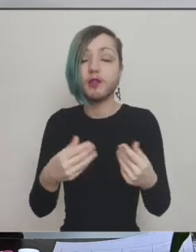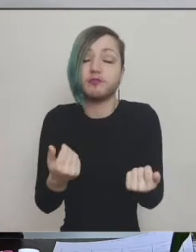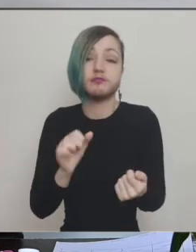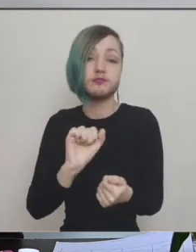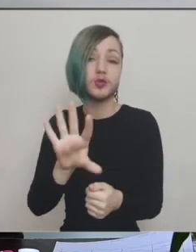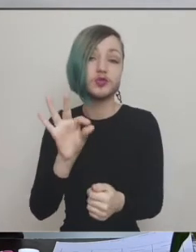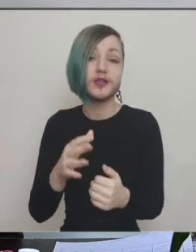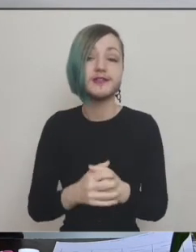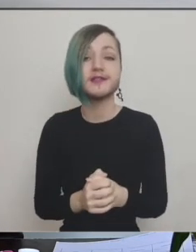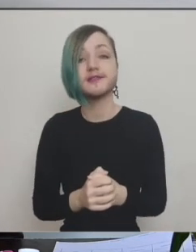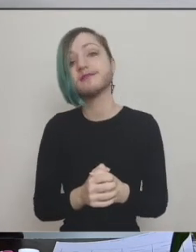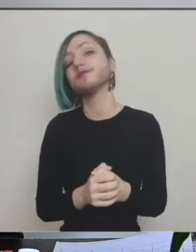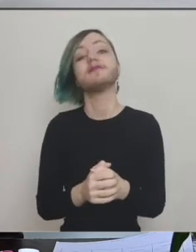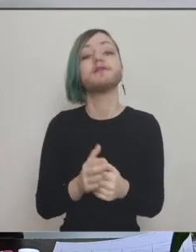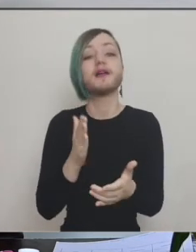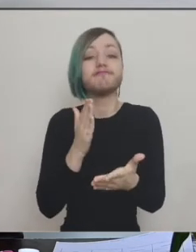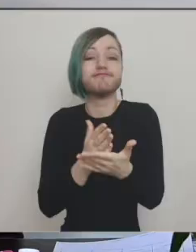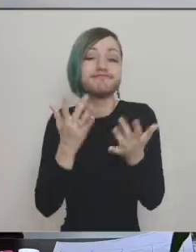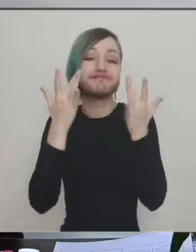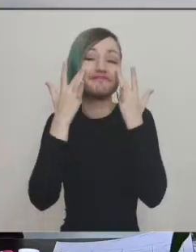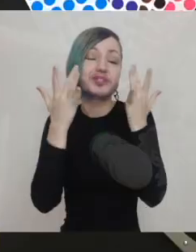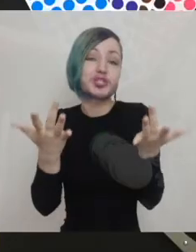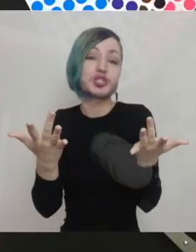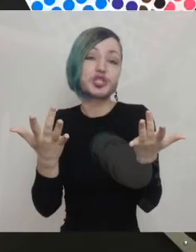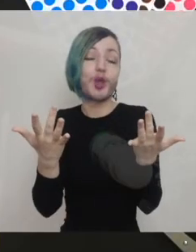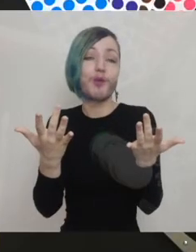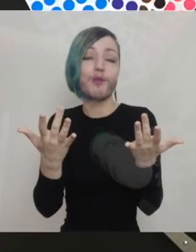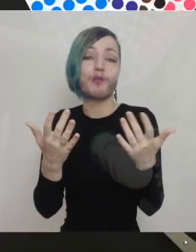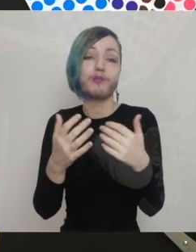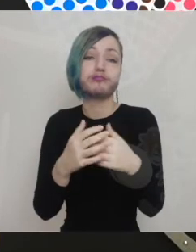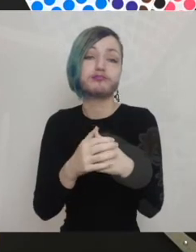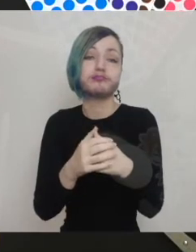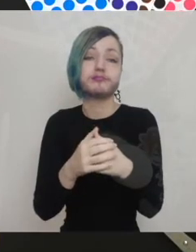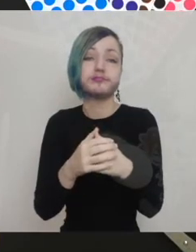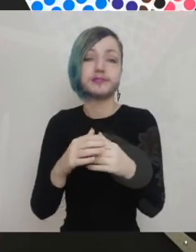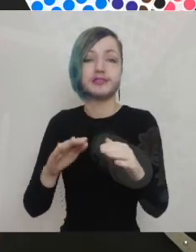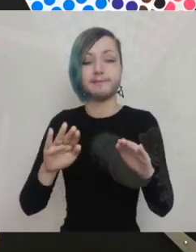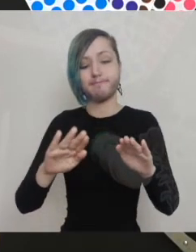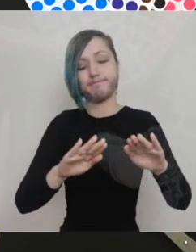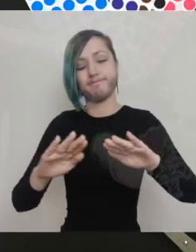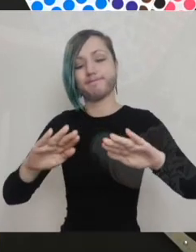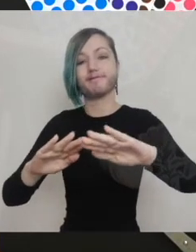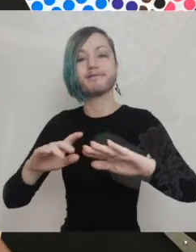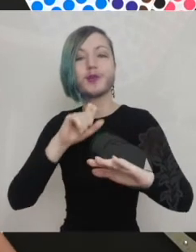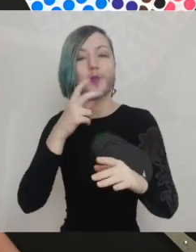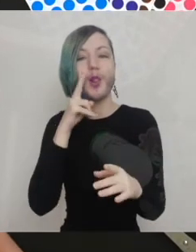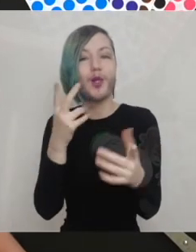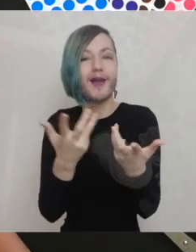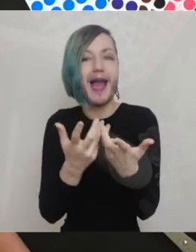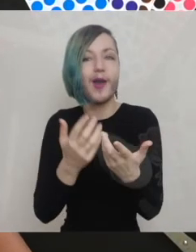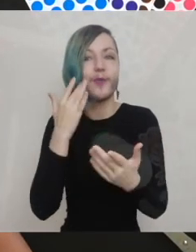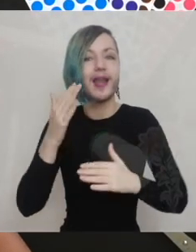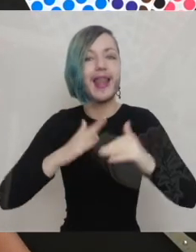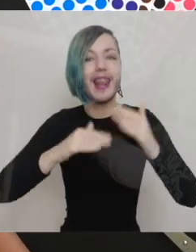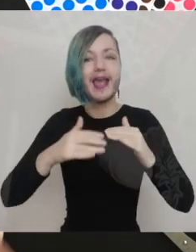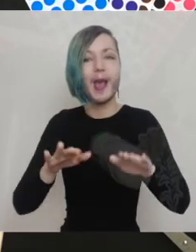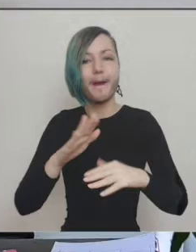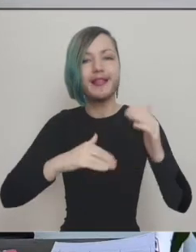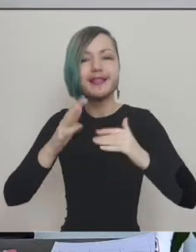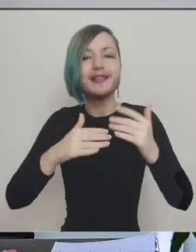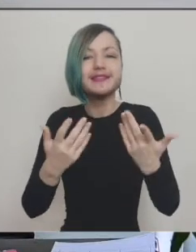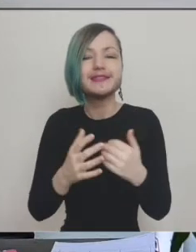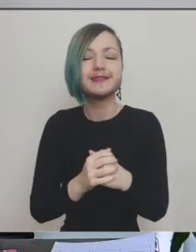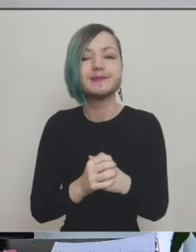There you go, that just shows you exactly how the other sections will begin to look as you build up the layers. I really